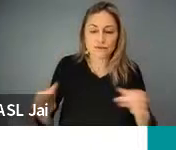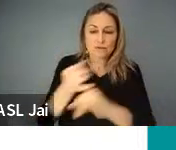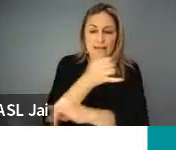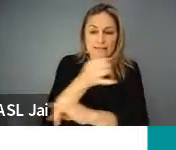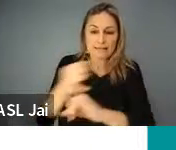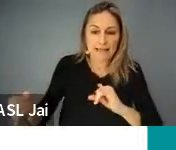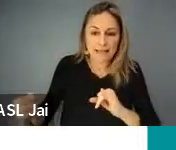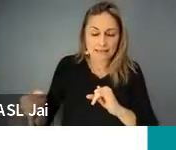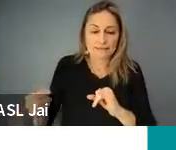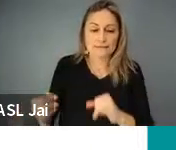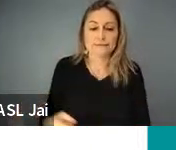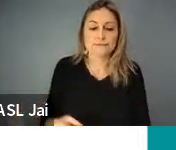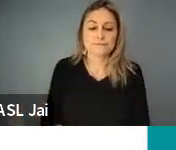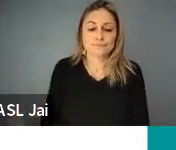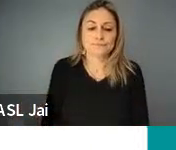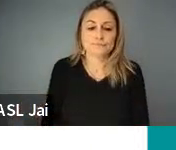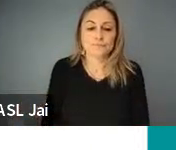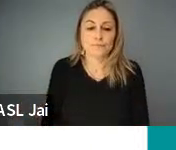decision.